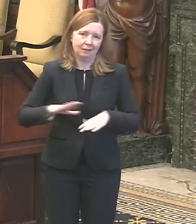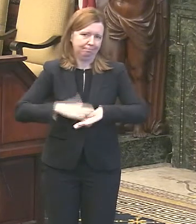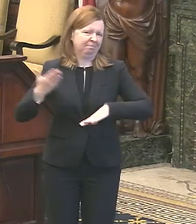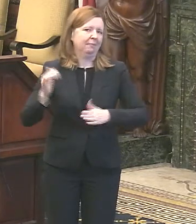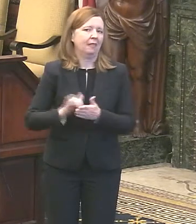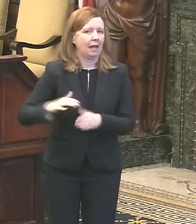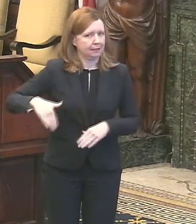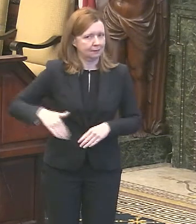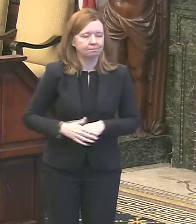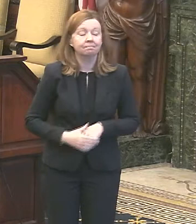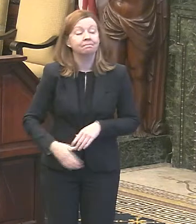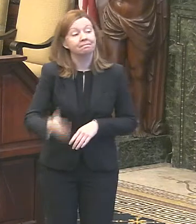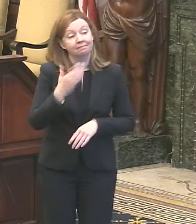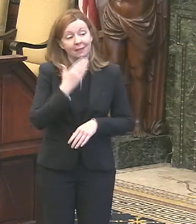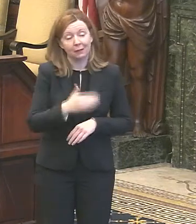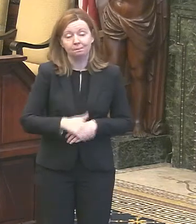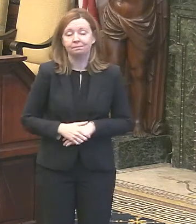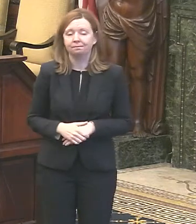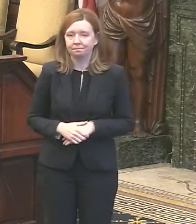Okay. Thank you.